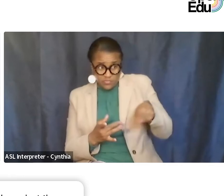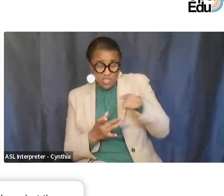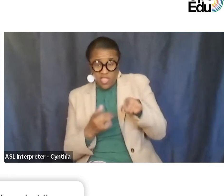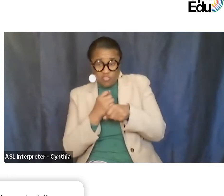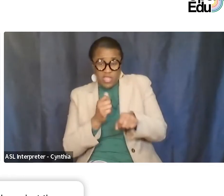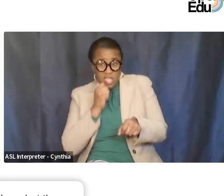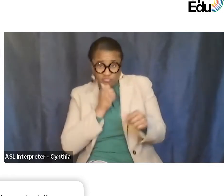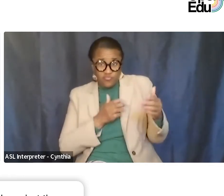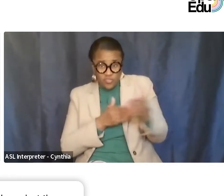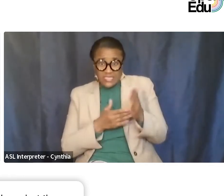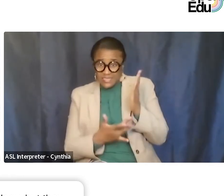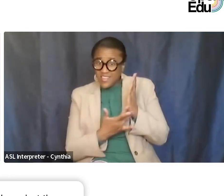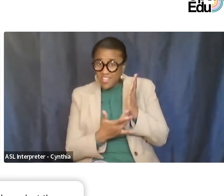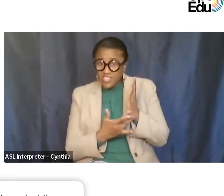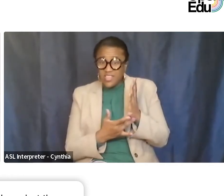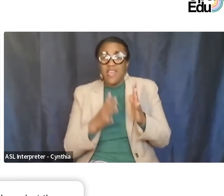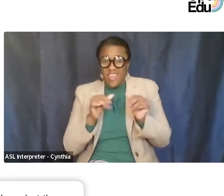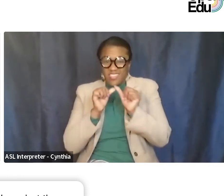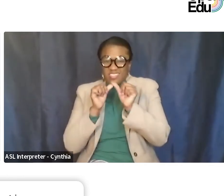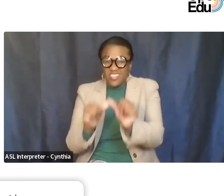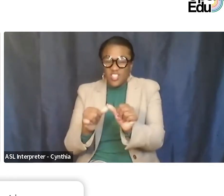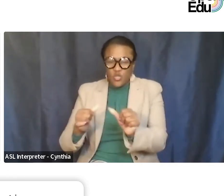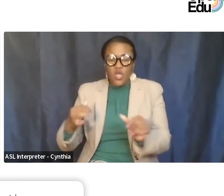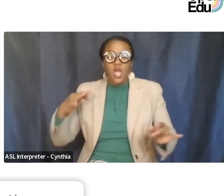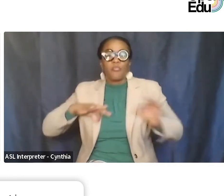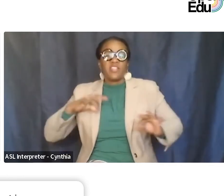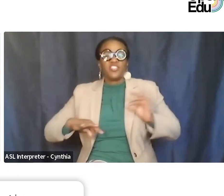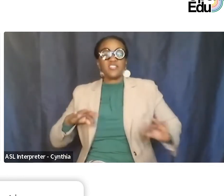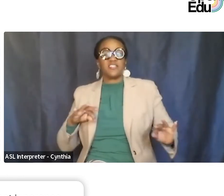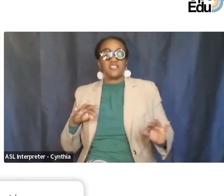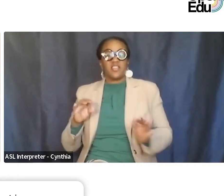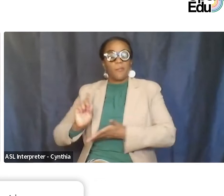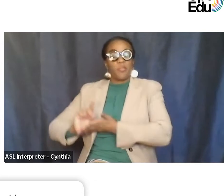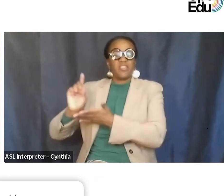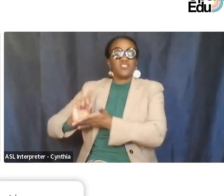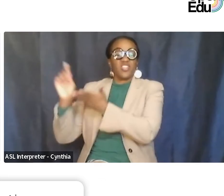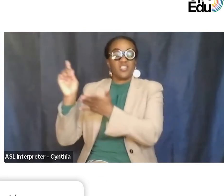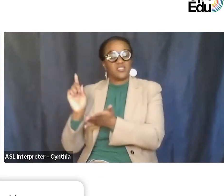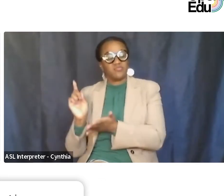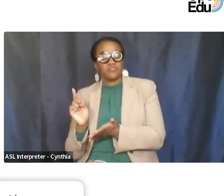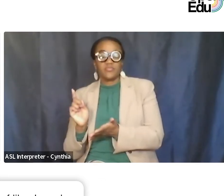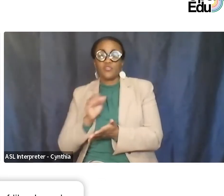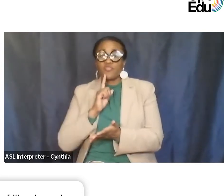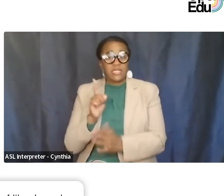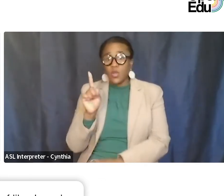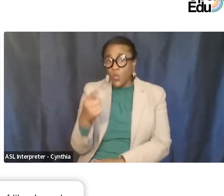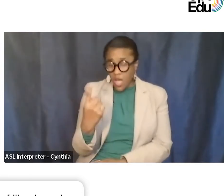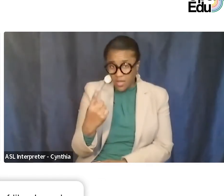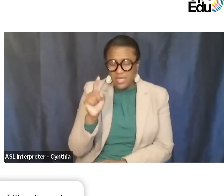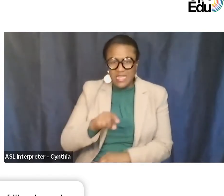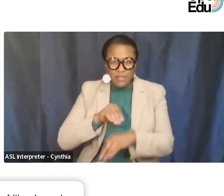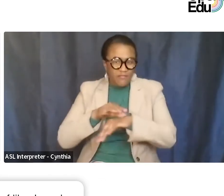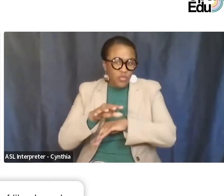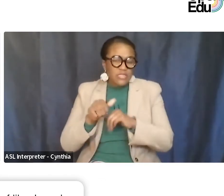racist technology, but they perpetuate privileges that are just blatant ignorance. So I'm like, one, there needs to be influence